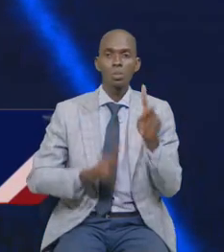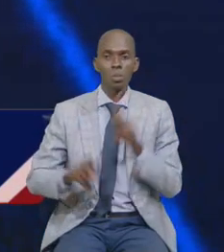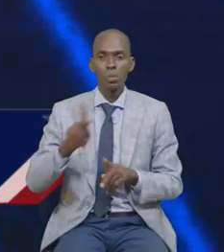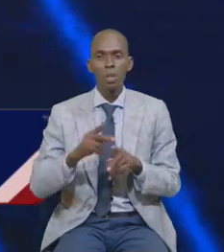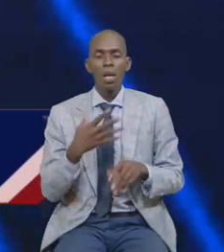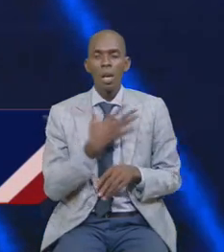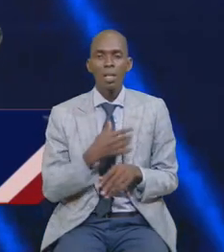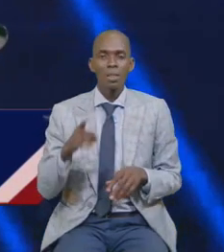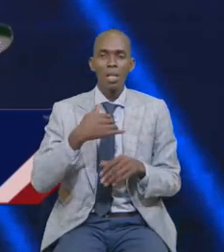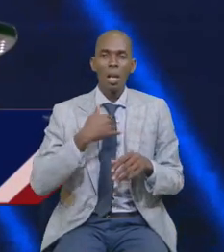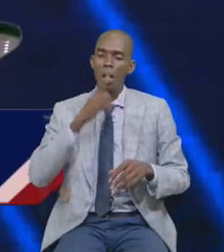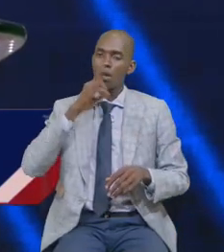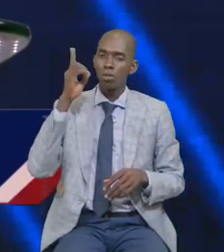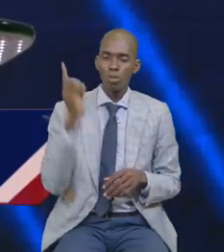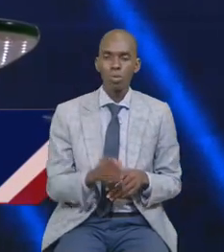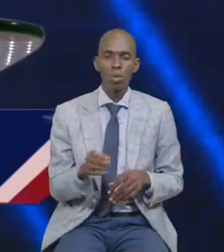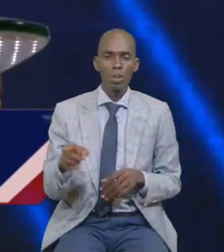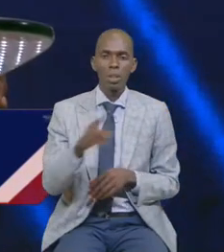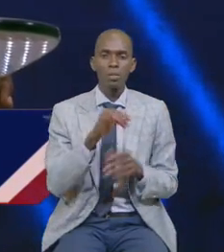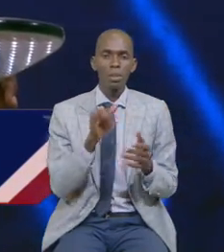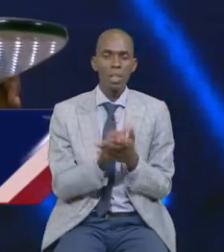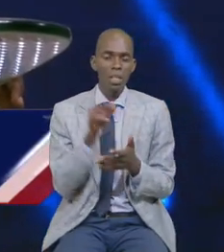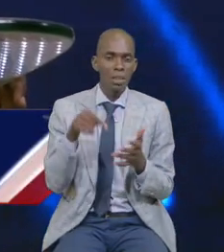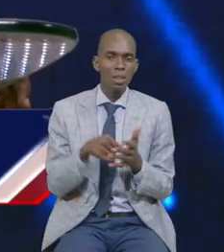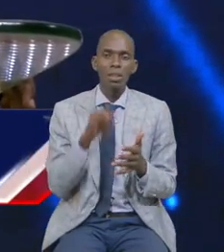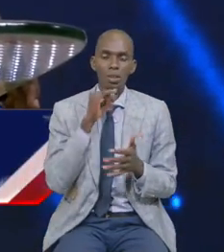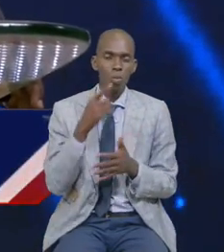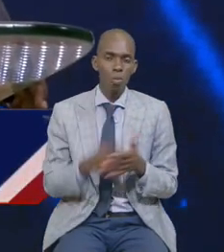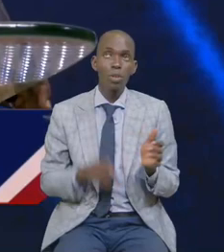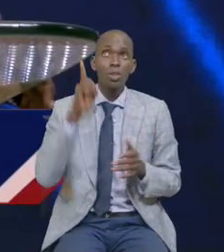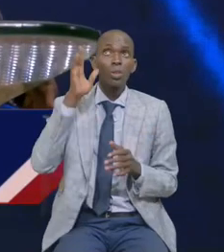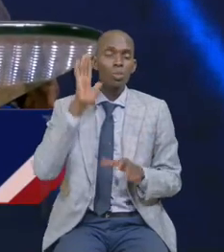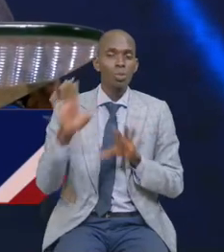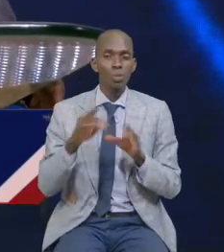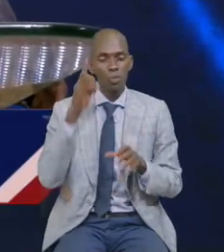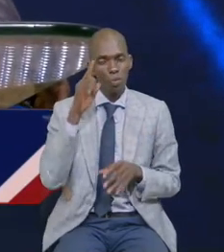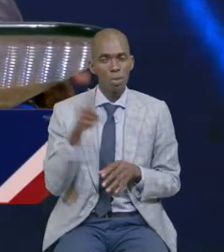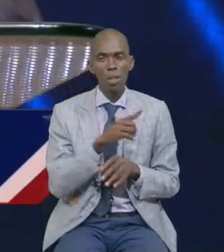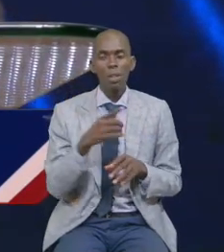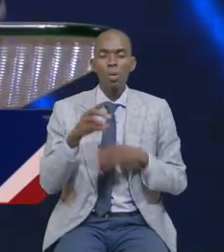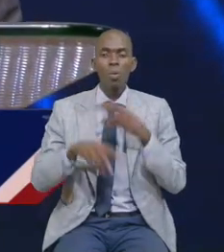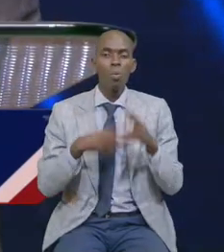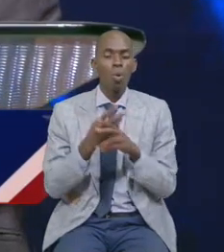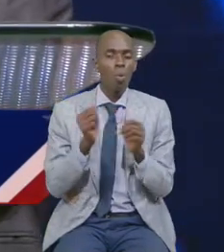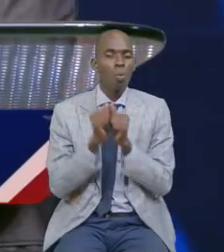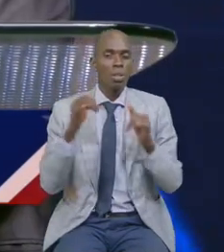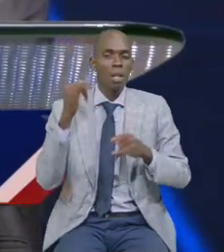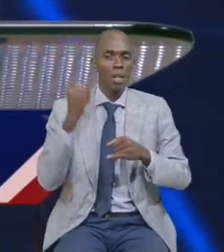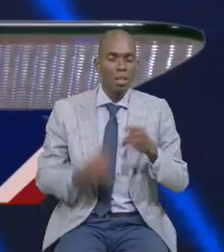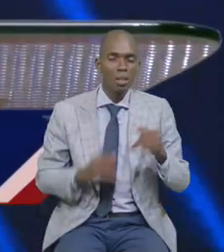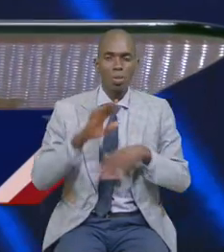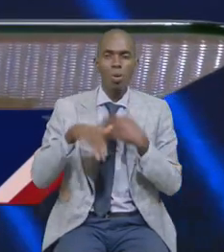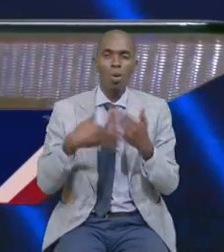that this is what will do for them at walls without age all ages all